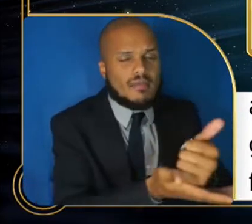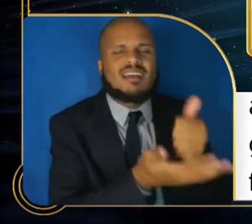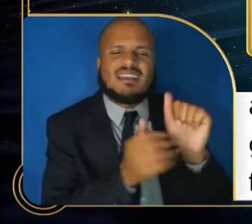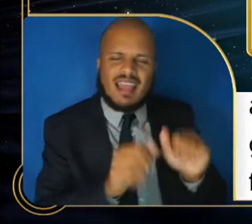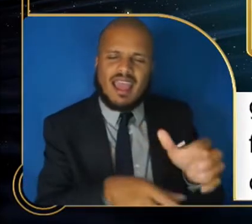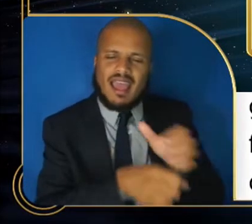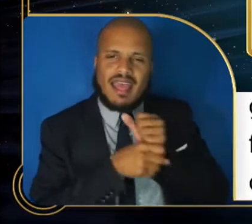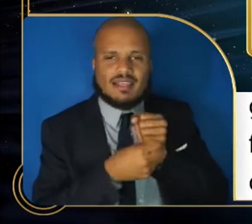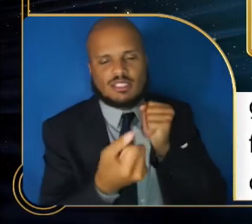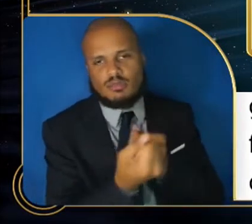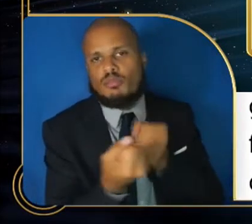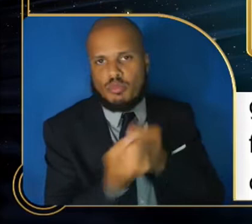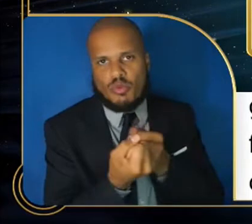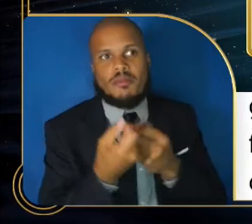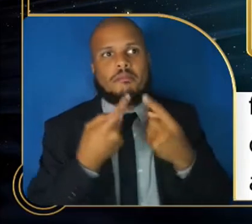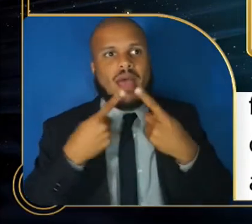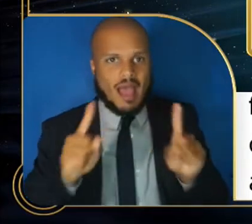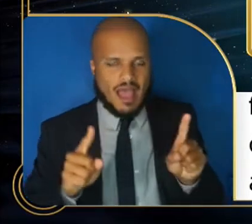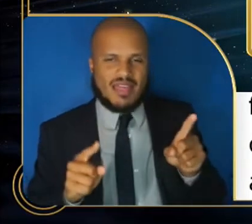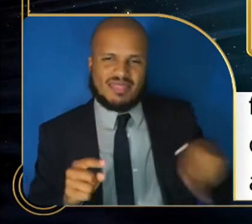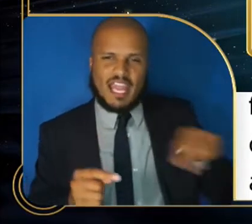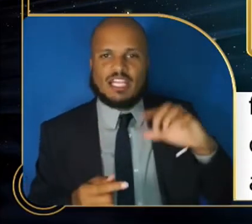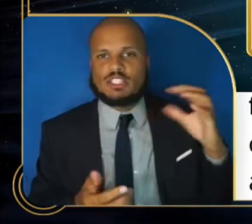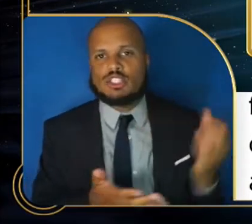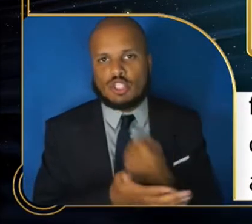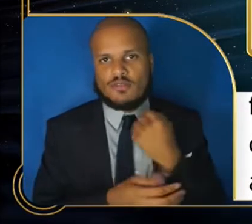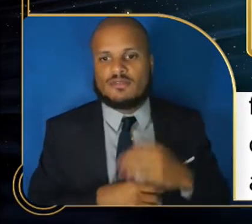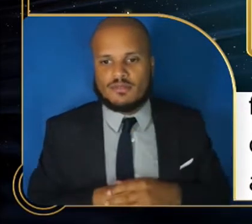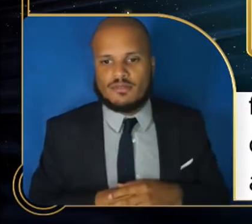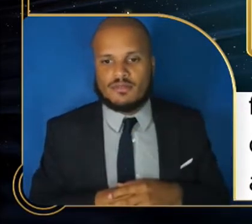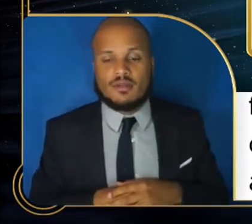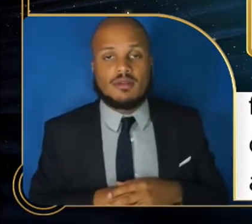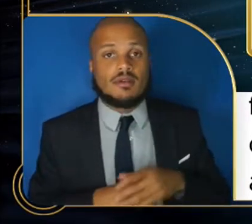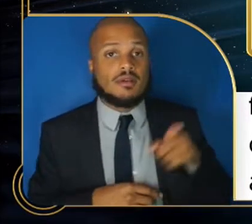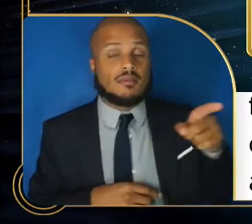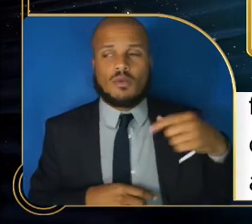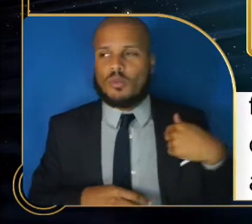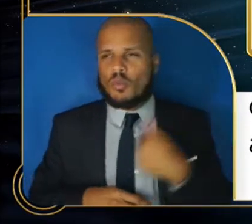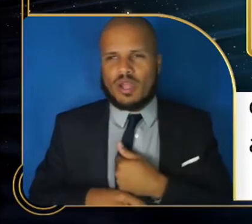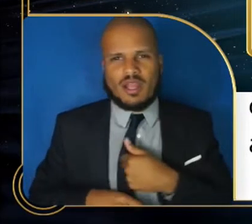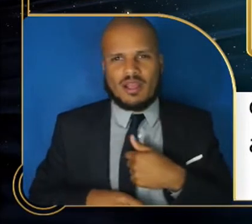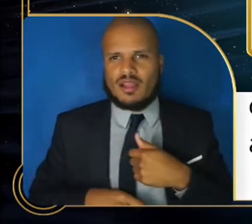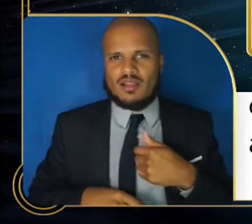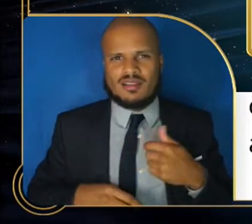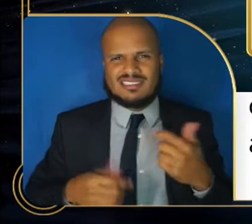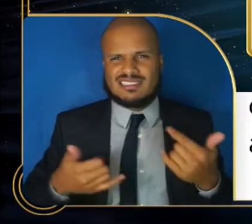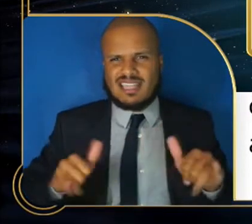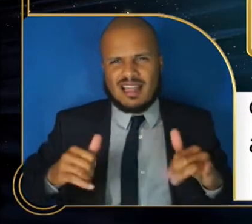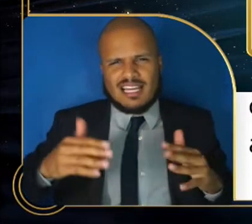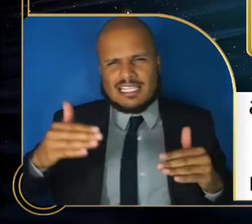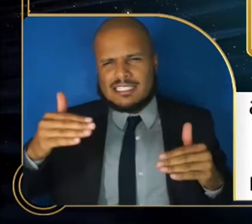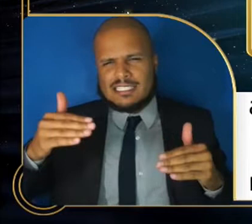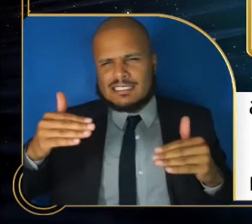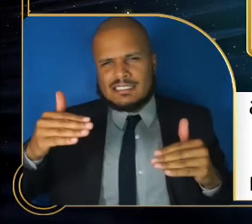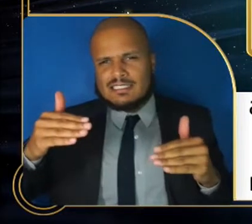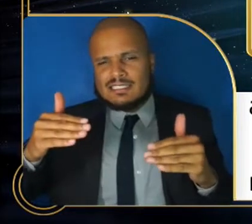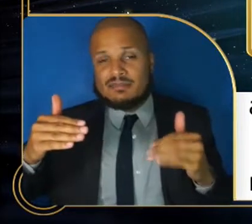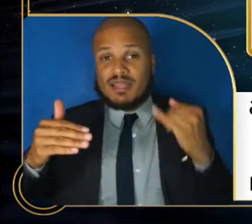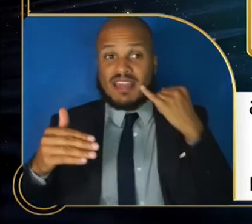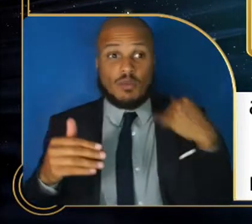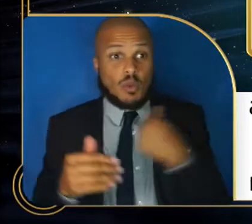and support that they deserve. Were it not there, so many more people would be in institutions, in jails and